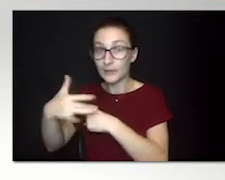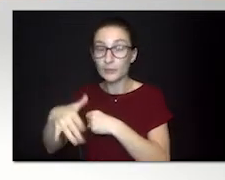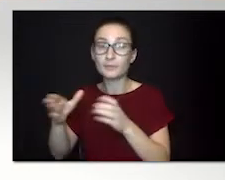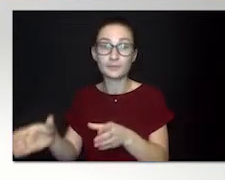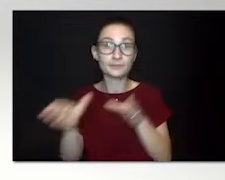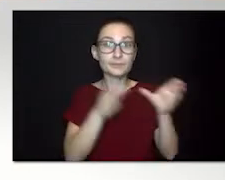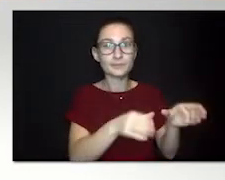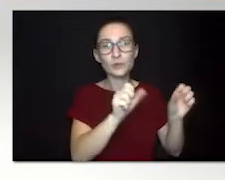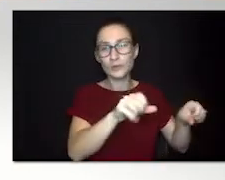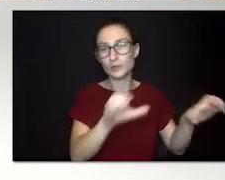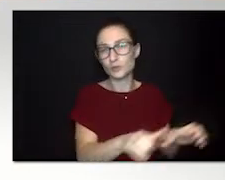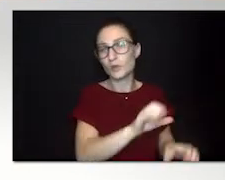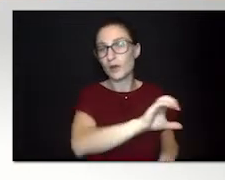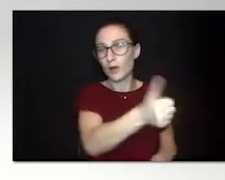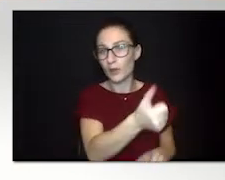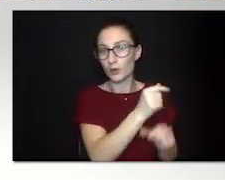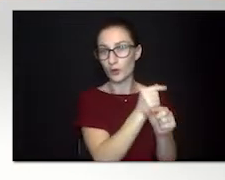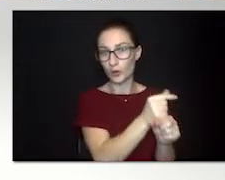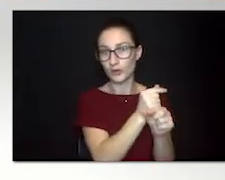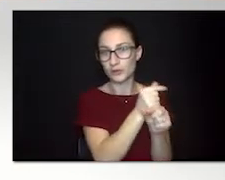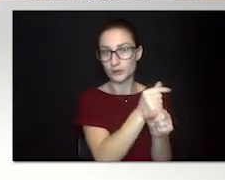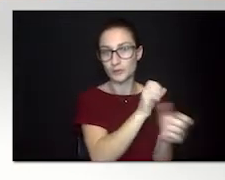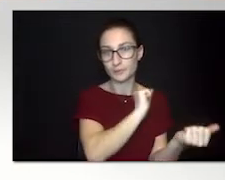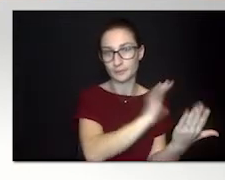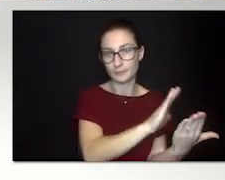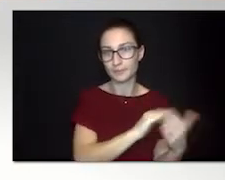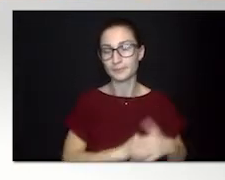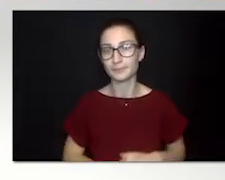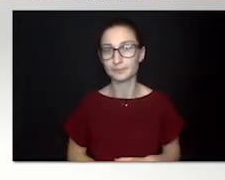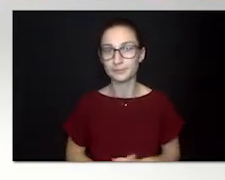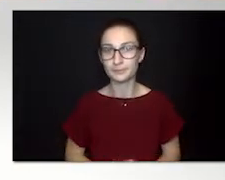different, but it's not like there aren't any options available.